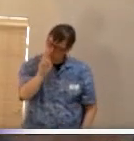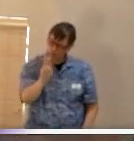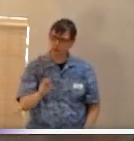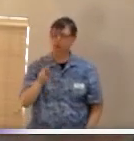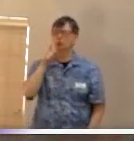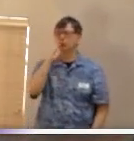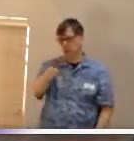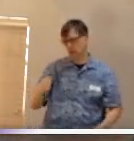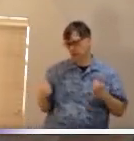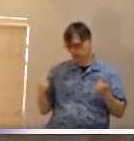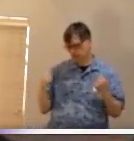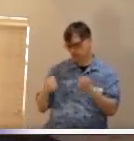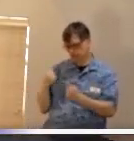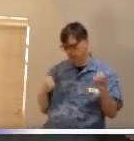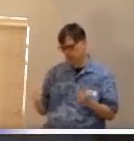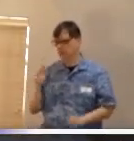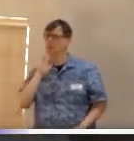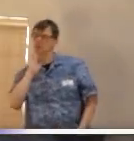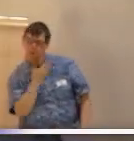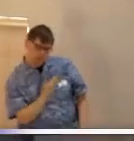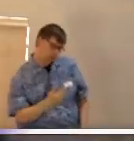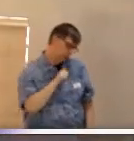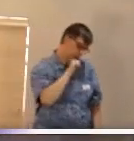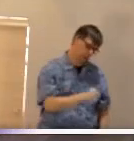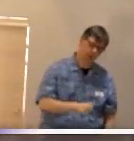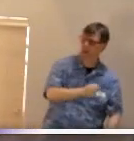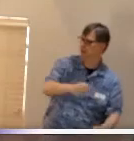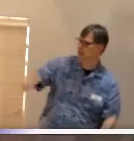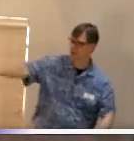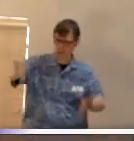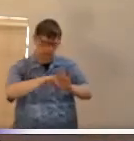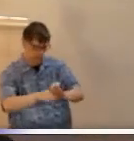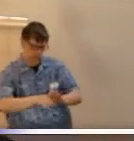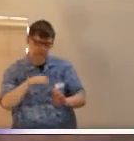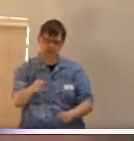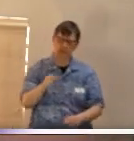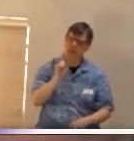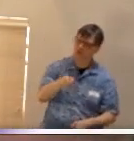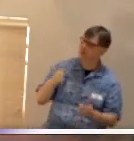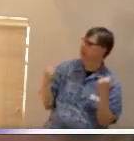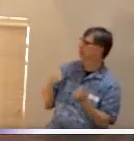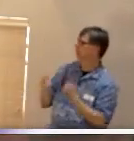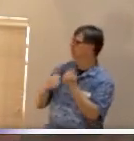energy of our beingness, and everything is energy.